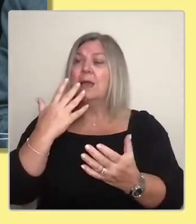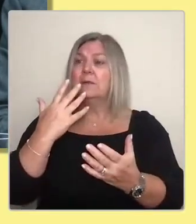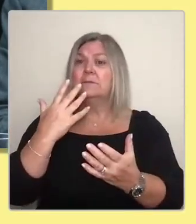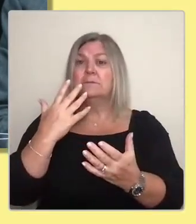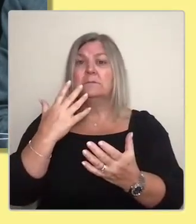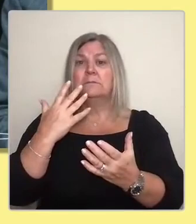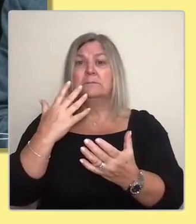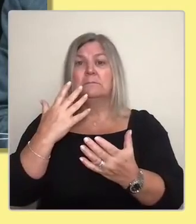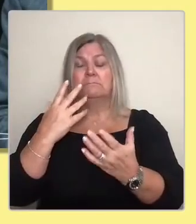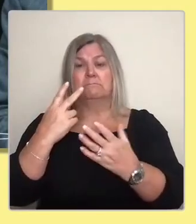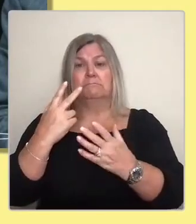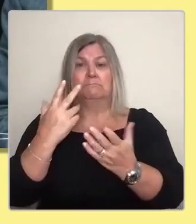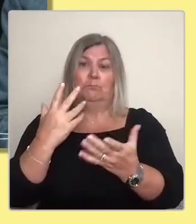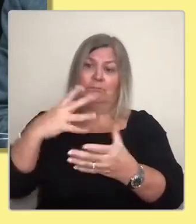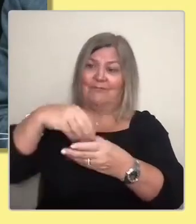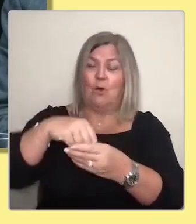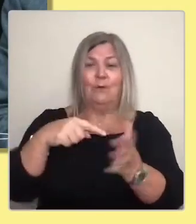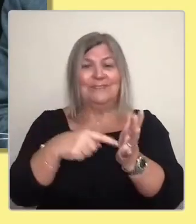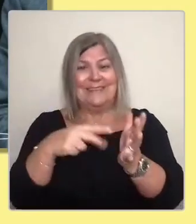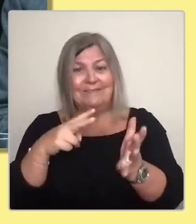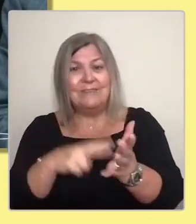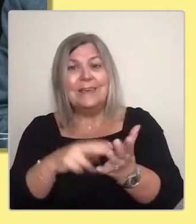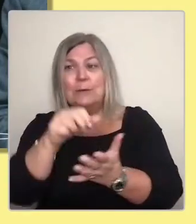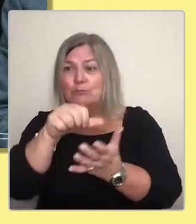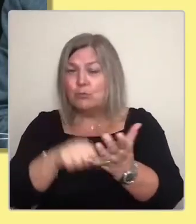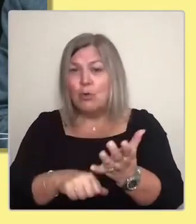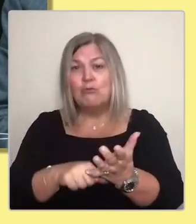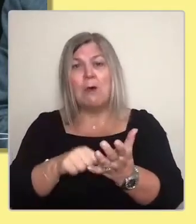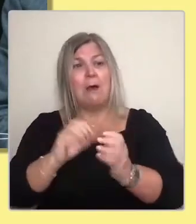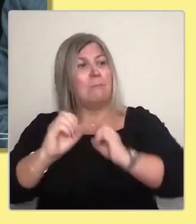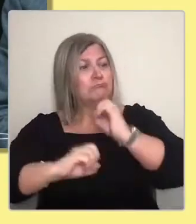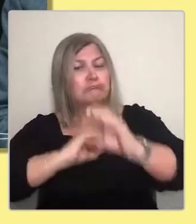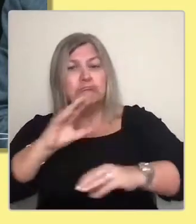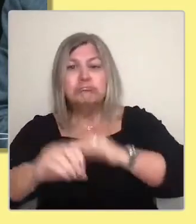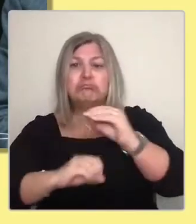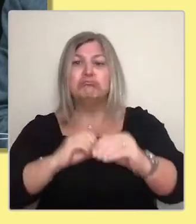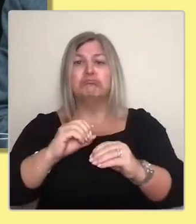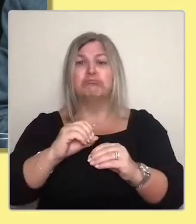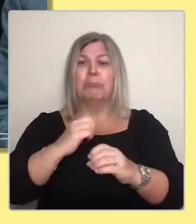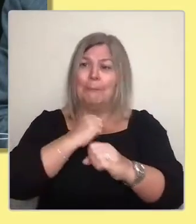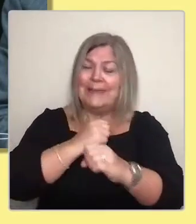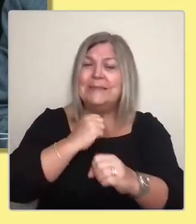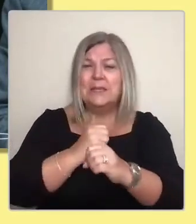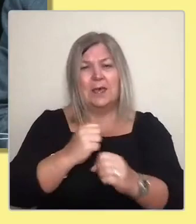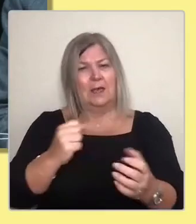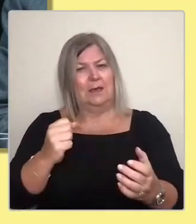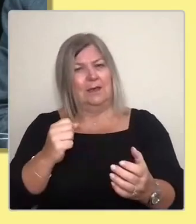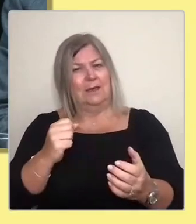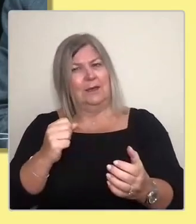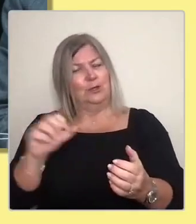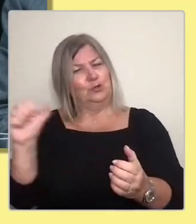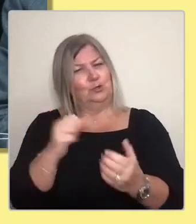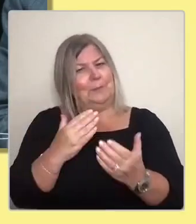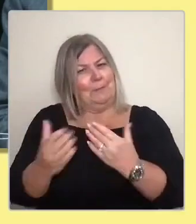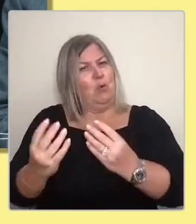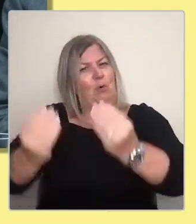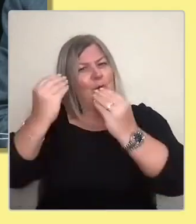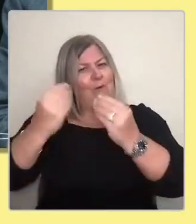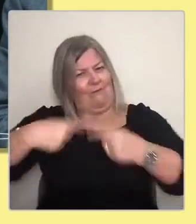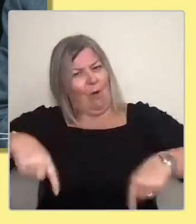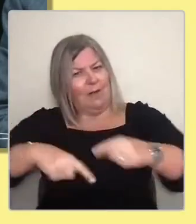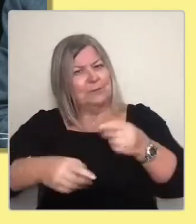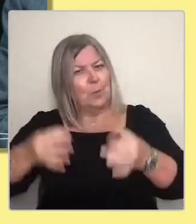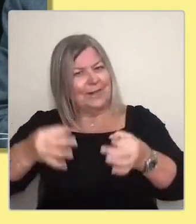that's something I think we could be looking at. But I think in terms of getting powers over broadcasting, I don't think they're gonna give us the